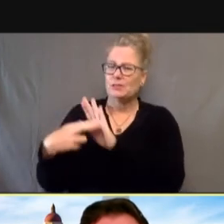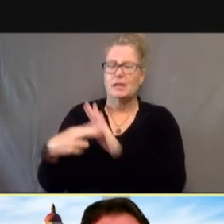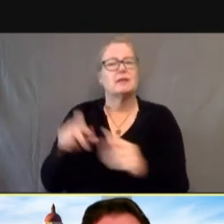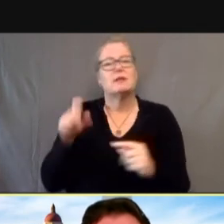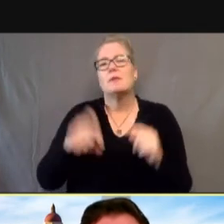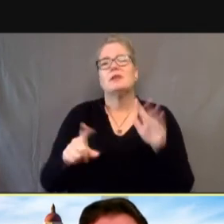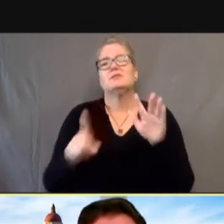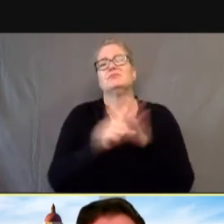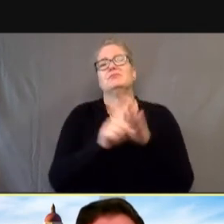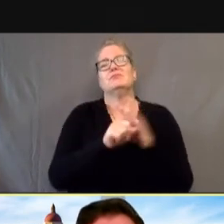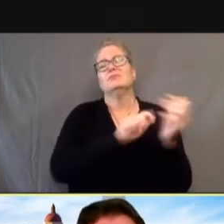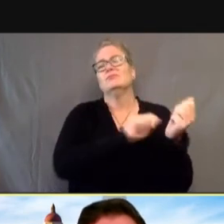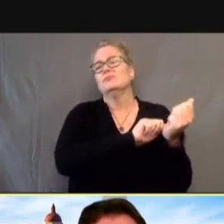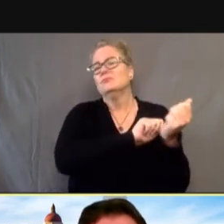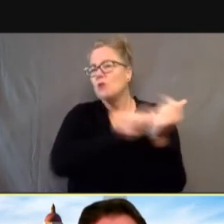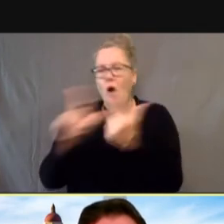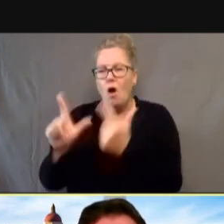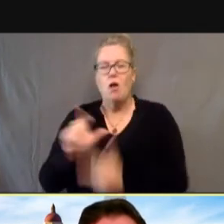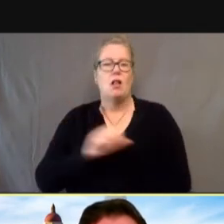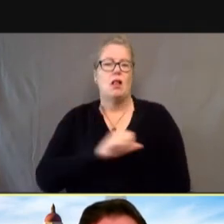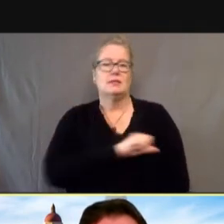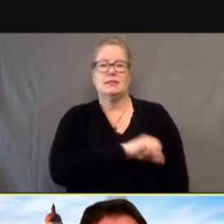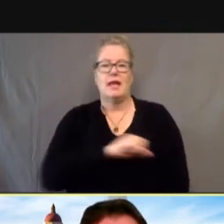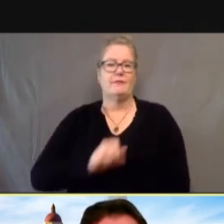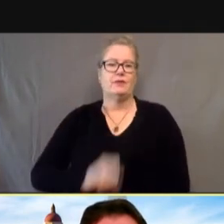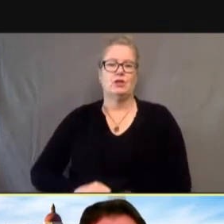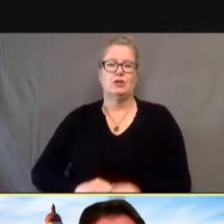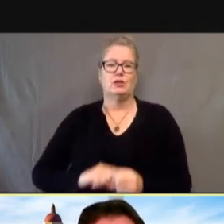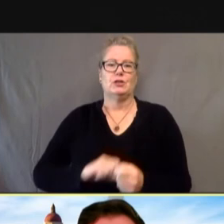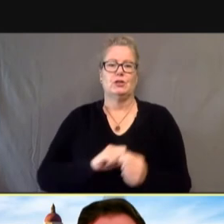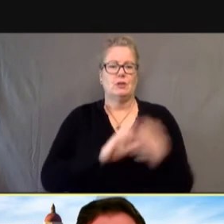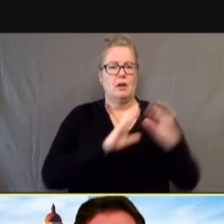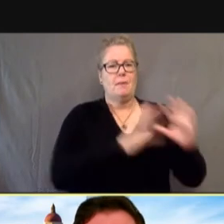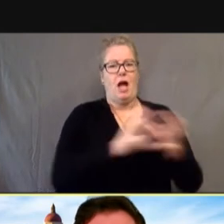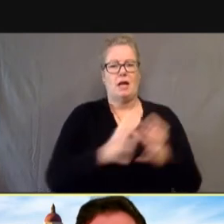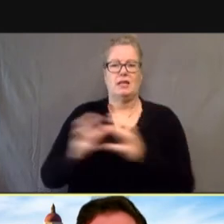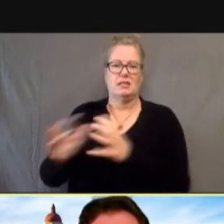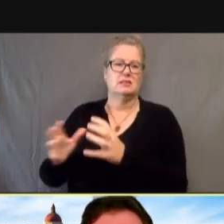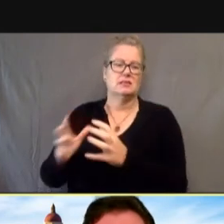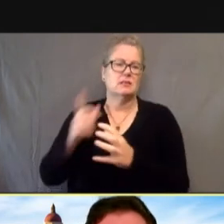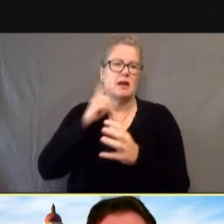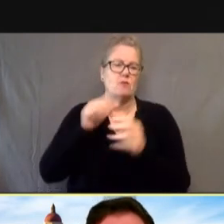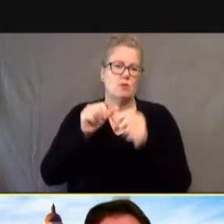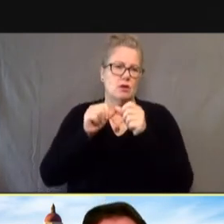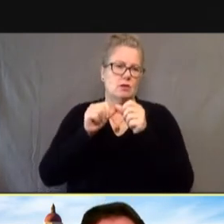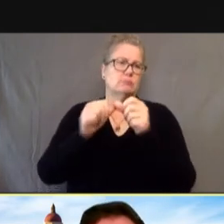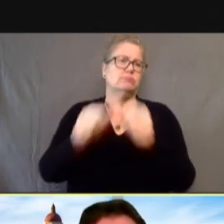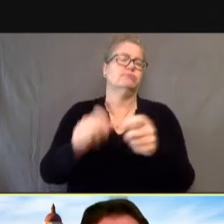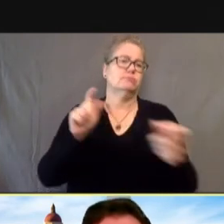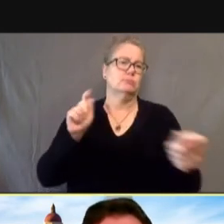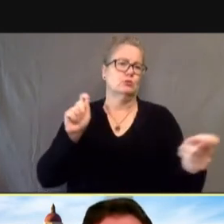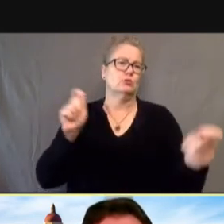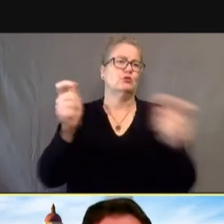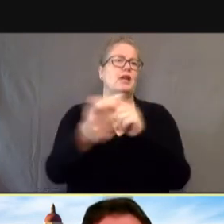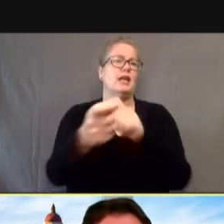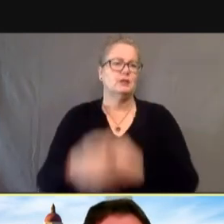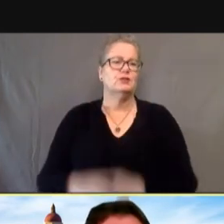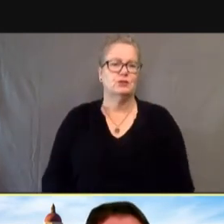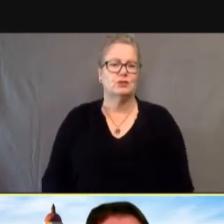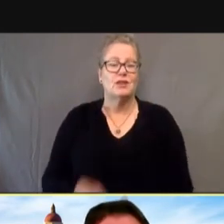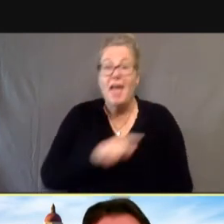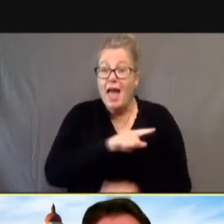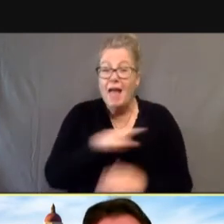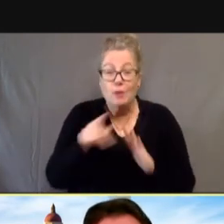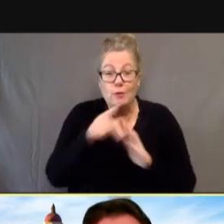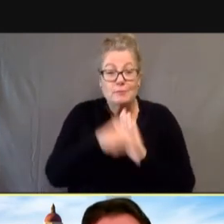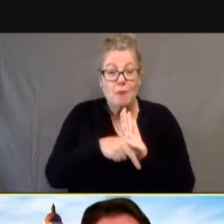Stanford's institutional bodies in order to create lasting change and root out the structures and policies that